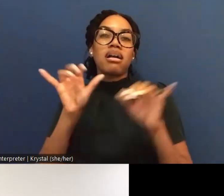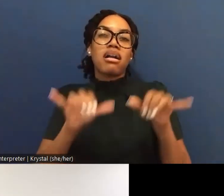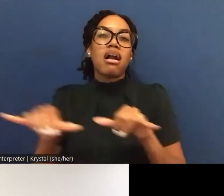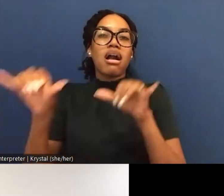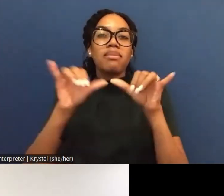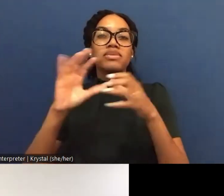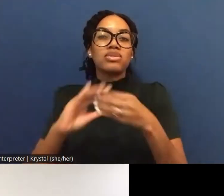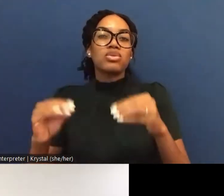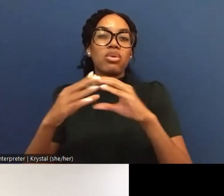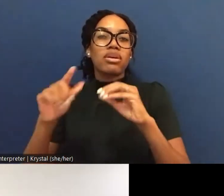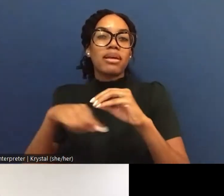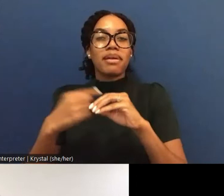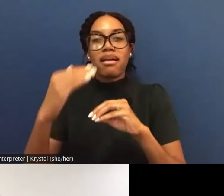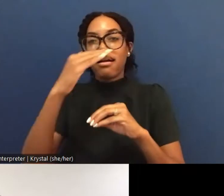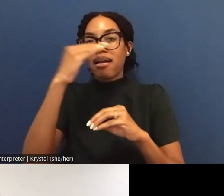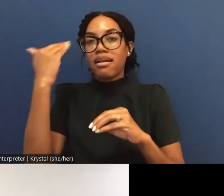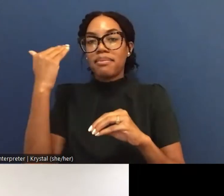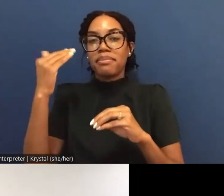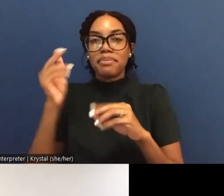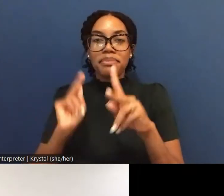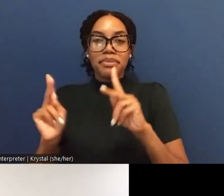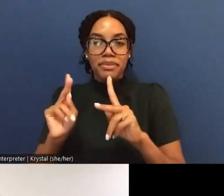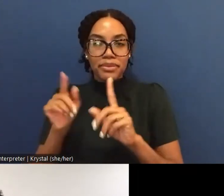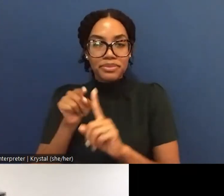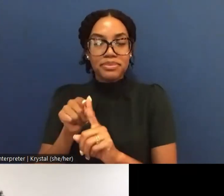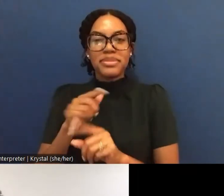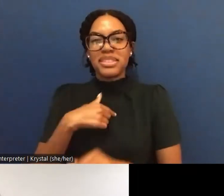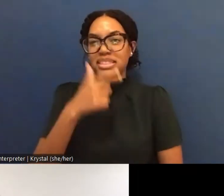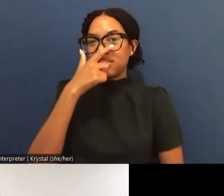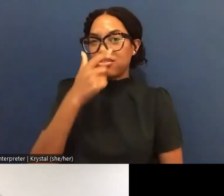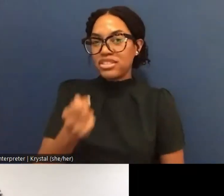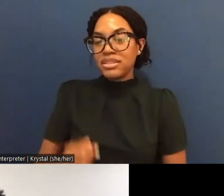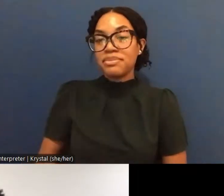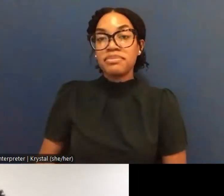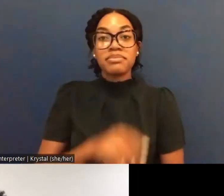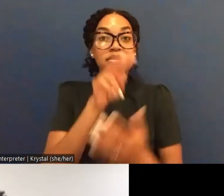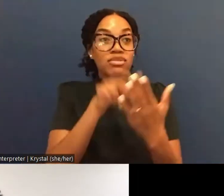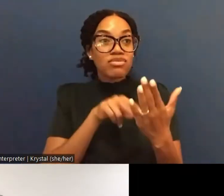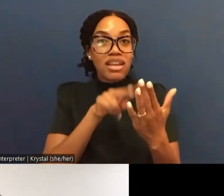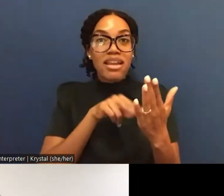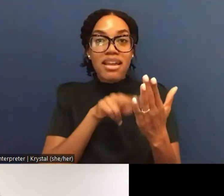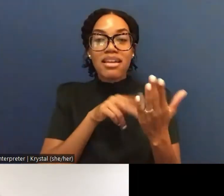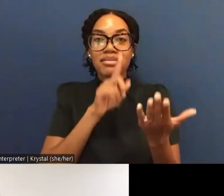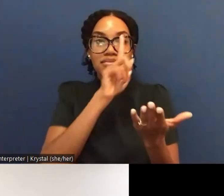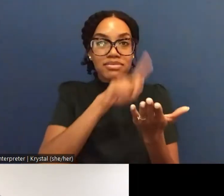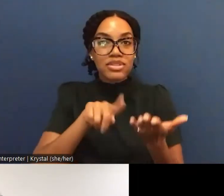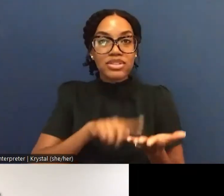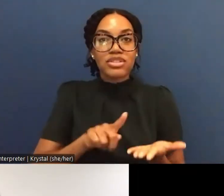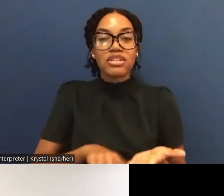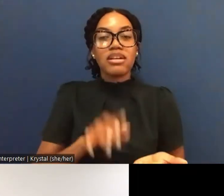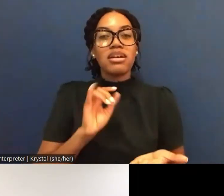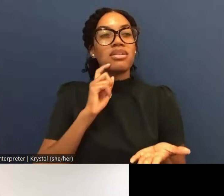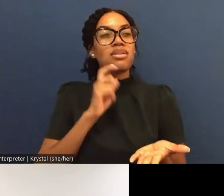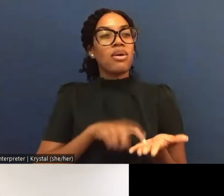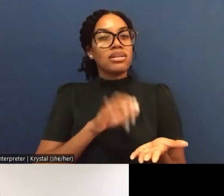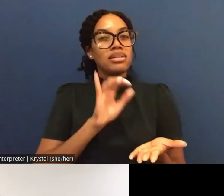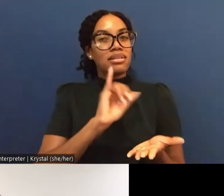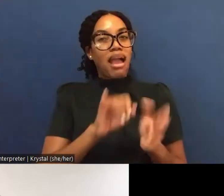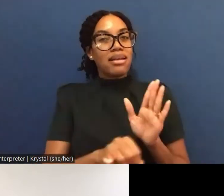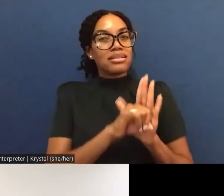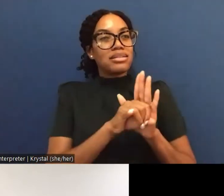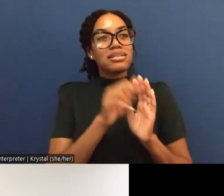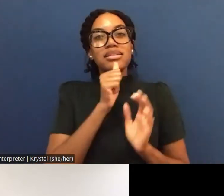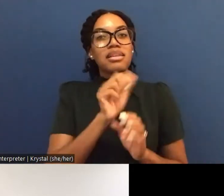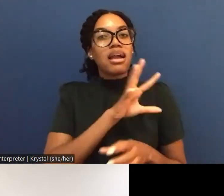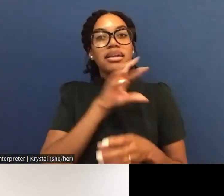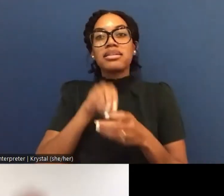And once I learned about it, I saw that it was not present in other things like documentaries, like other books